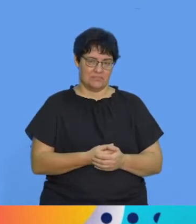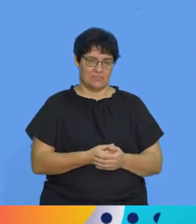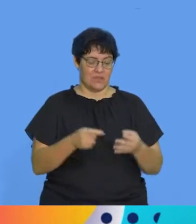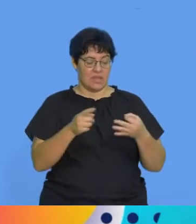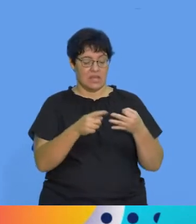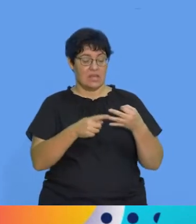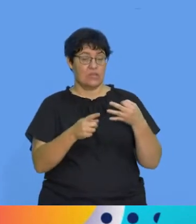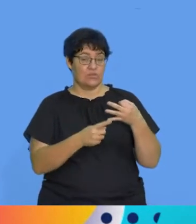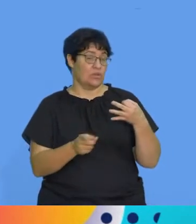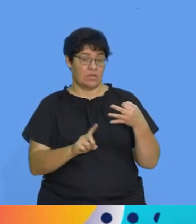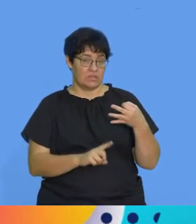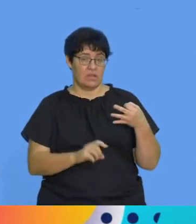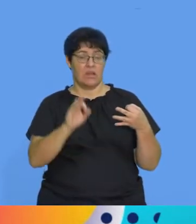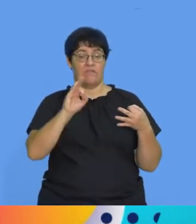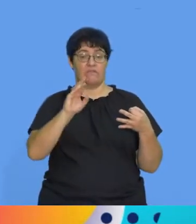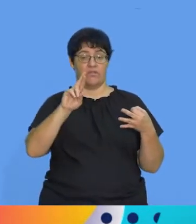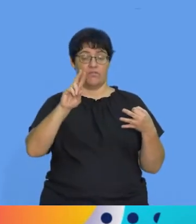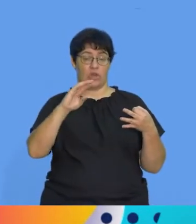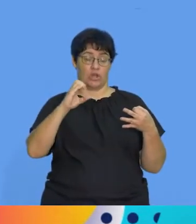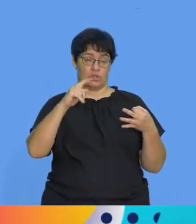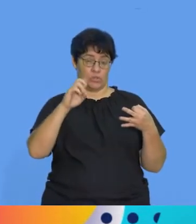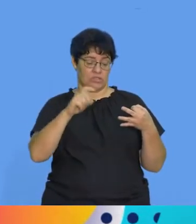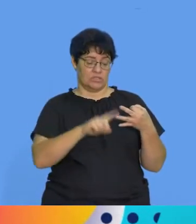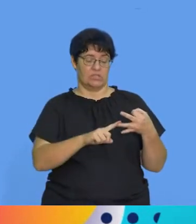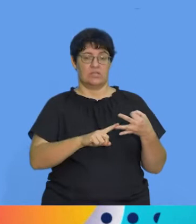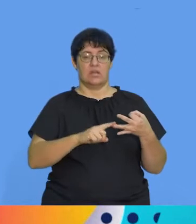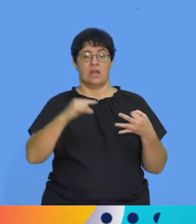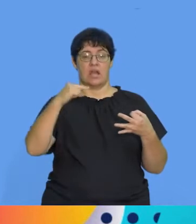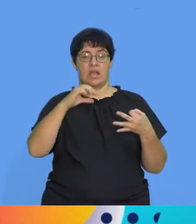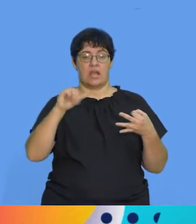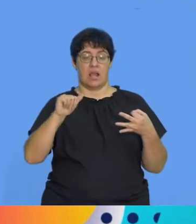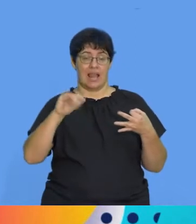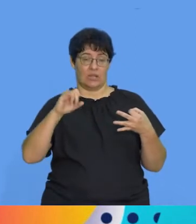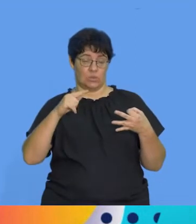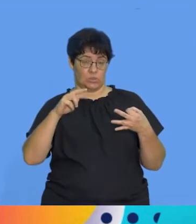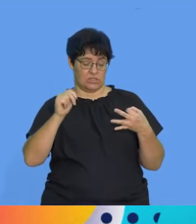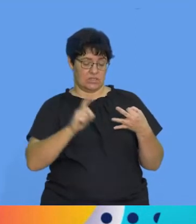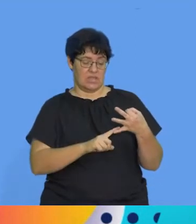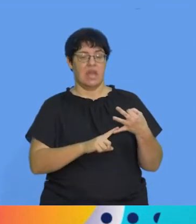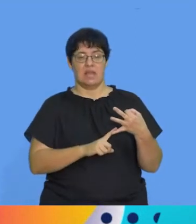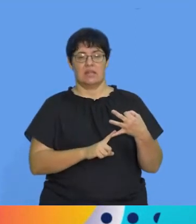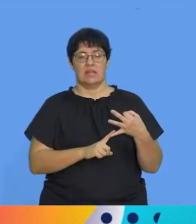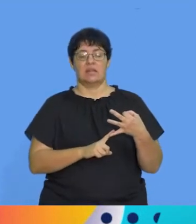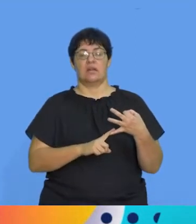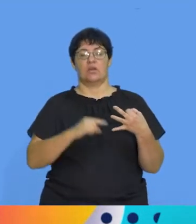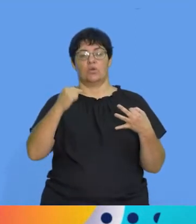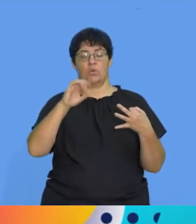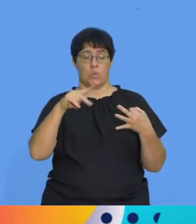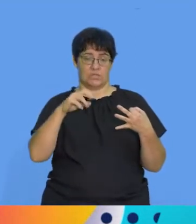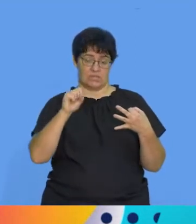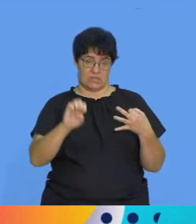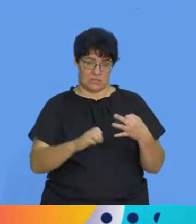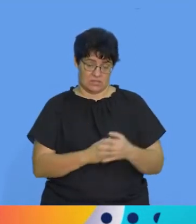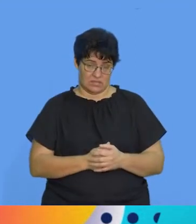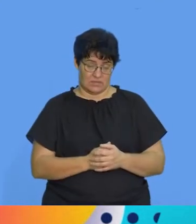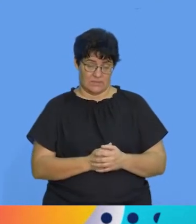from. So what are the 3 monosaccharides? Fructose, galactose, and glucose.